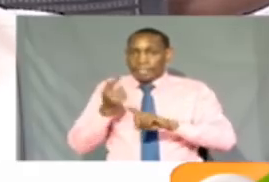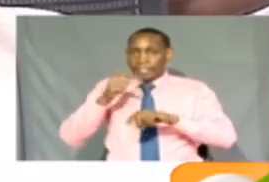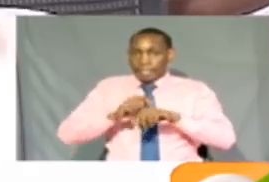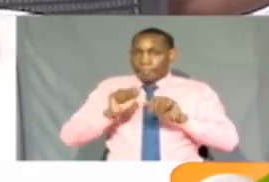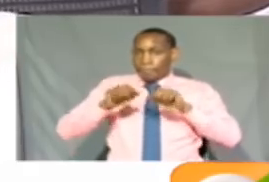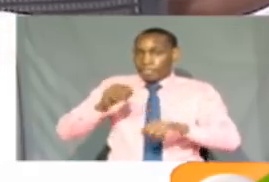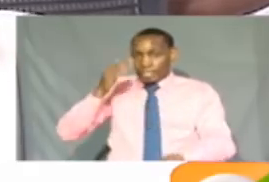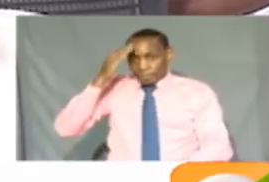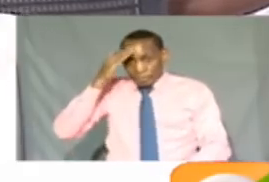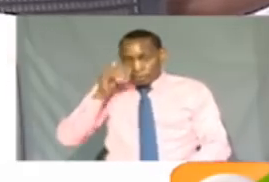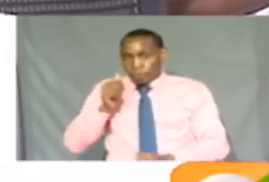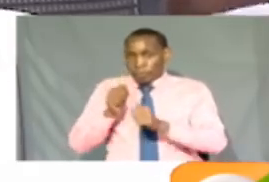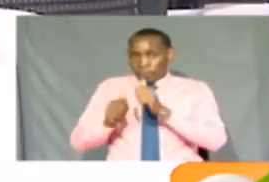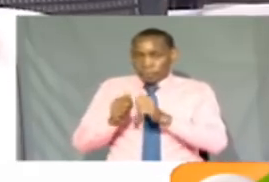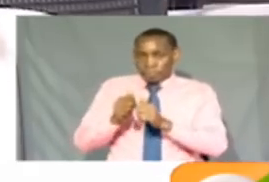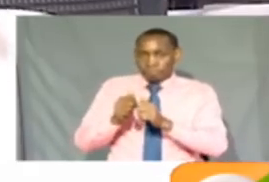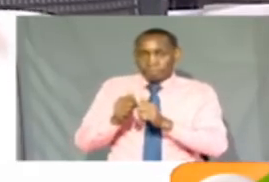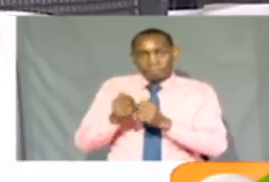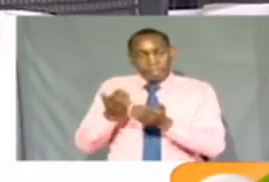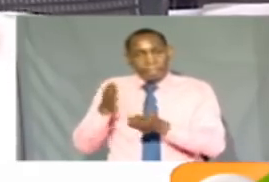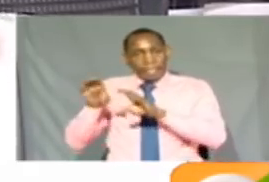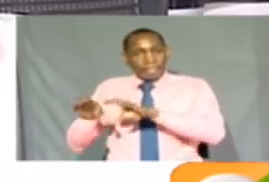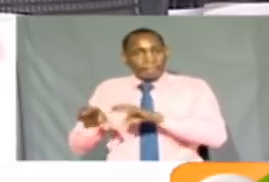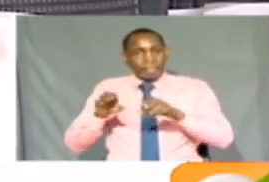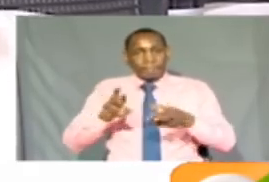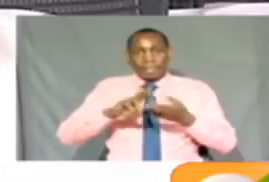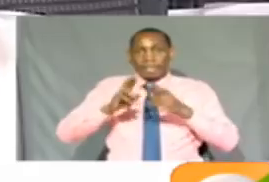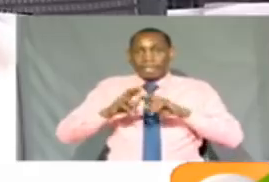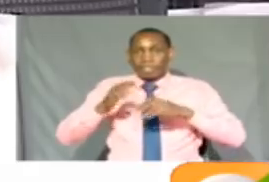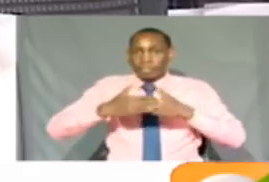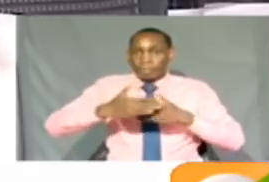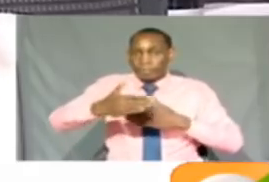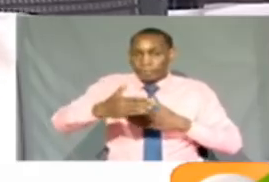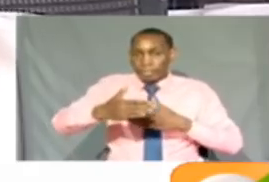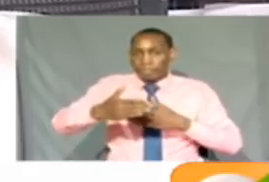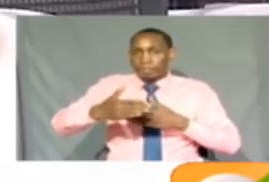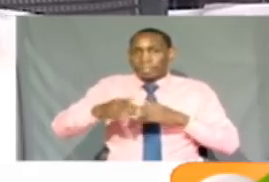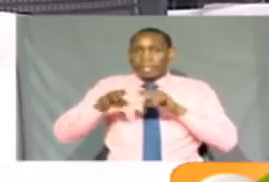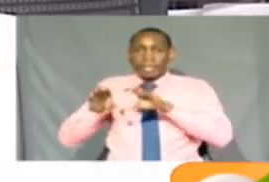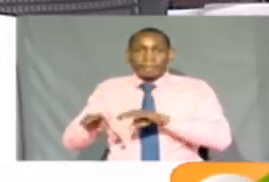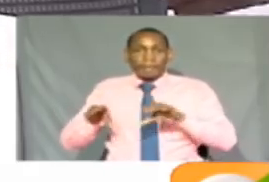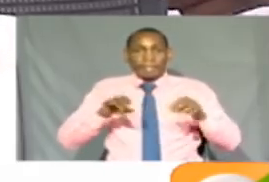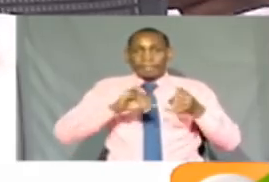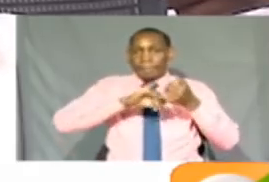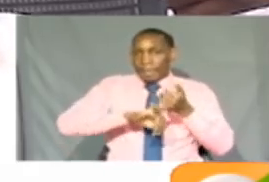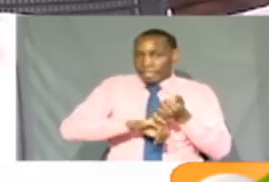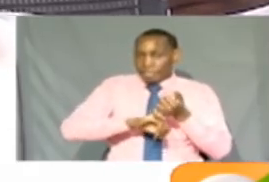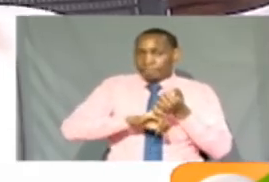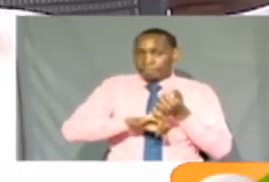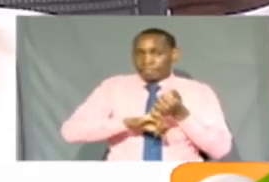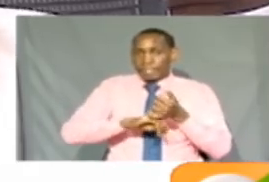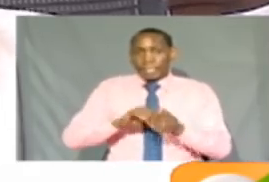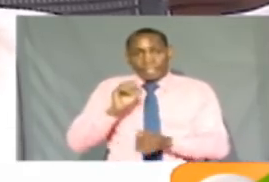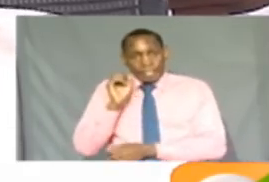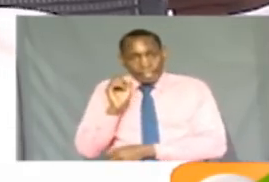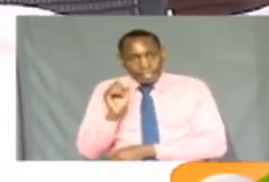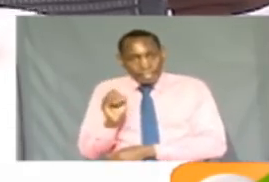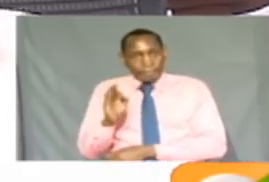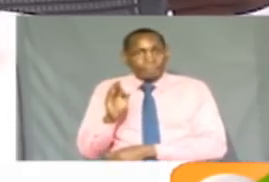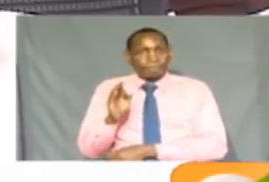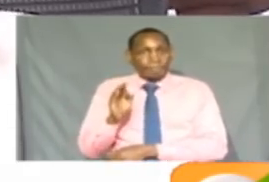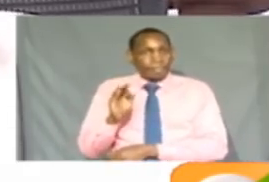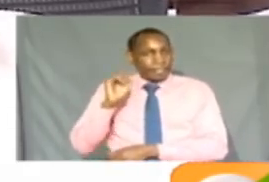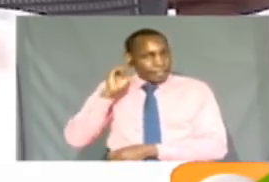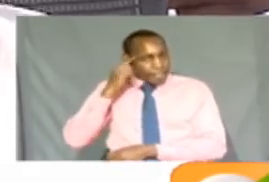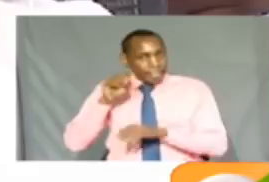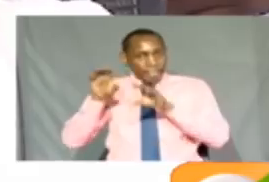I know what type, am I going to suffer in this relationship later in the future? Am I going to suffer in this marriage, or I'm not going to suffer in this marriage? If I guess that I'm going